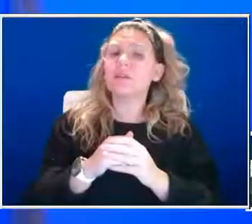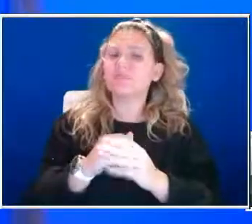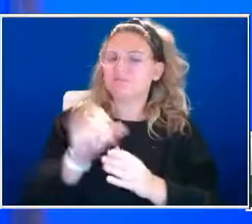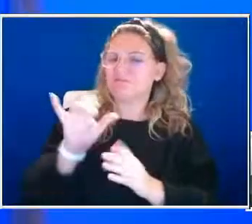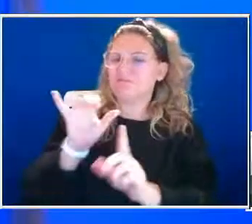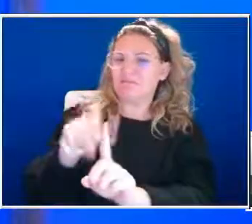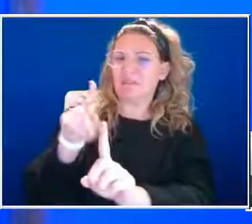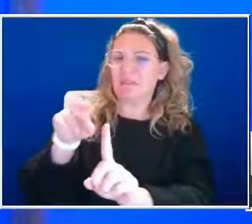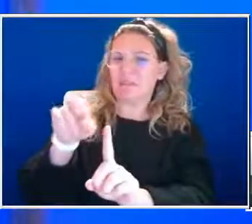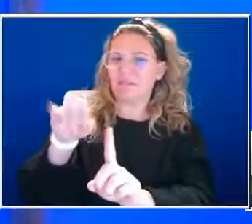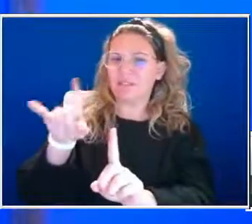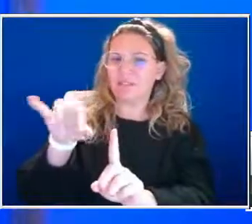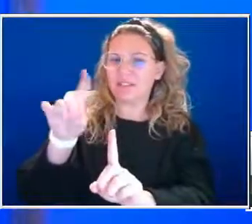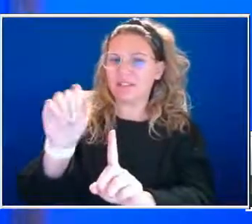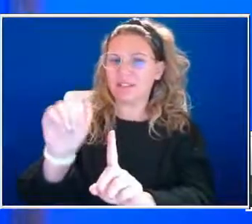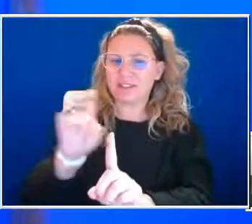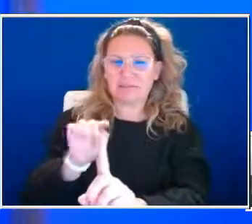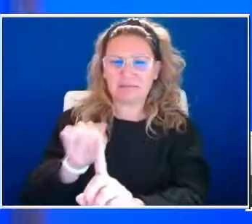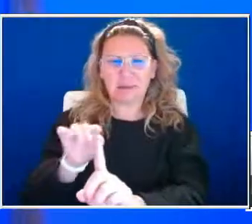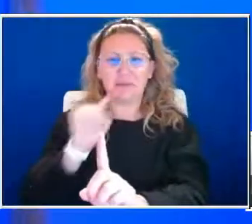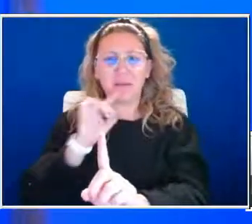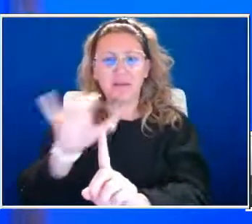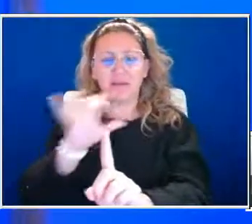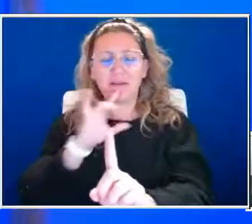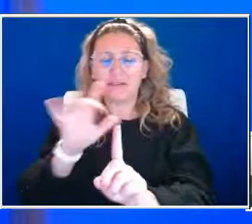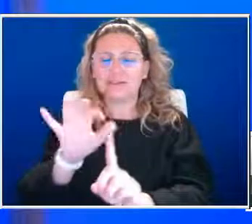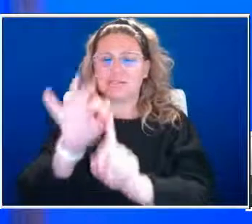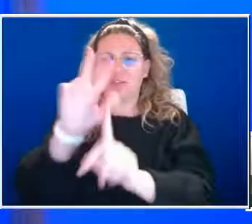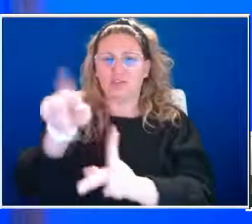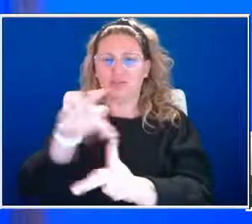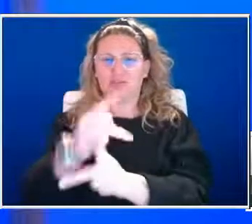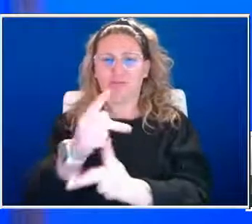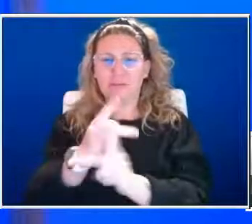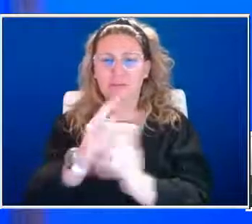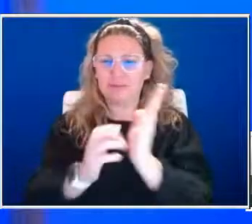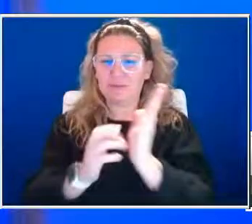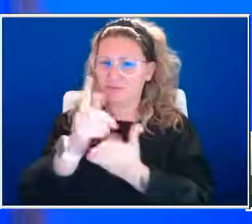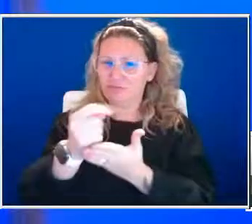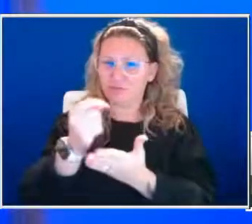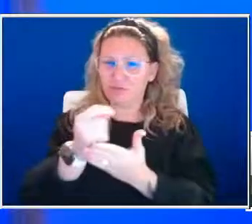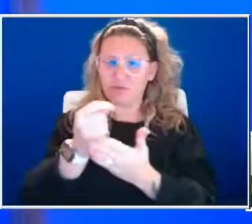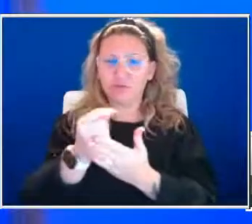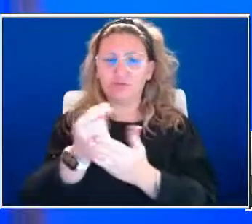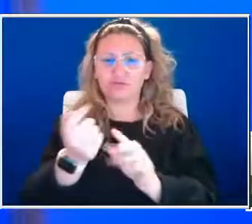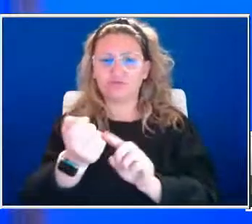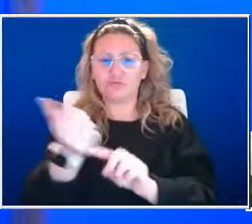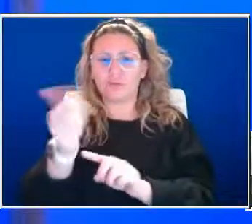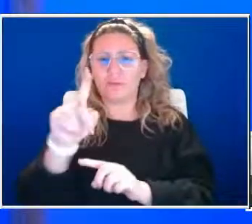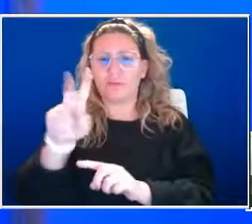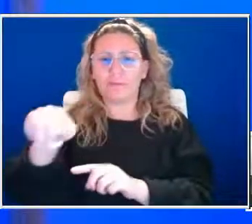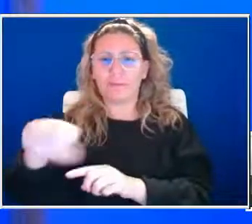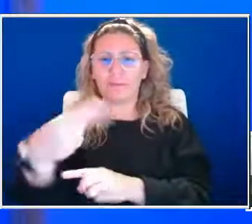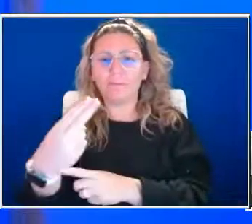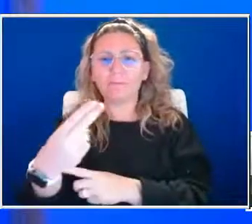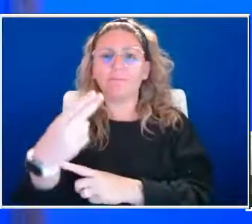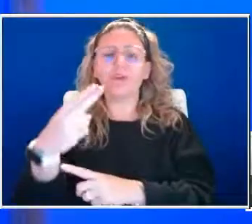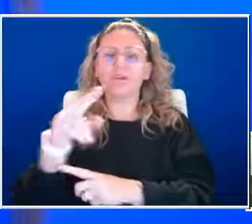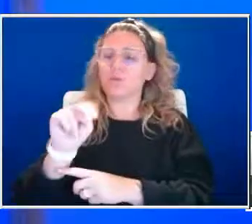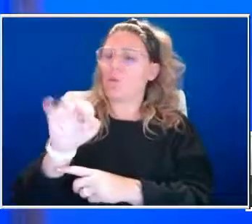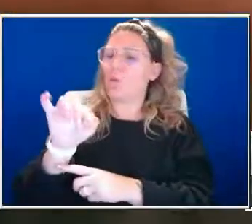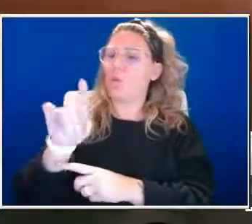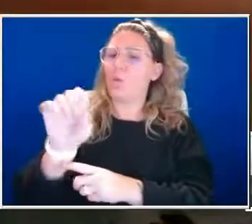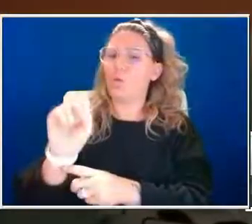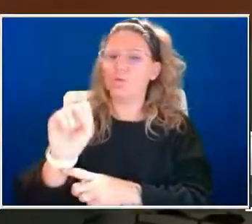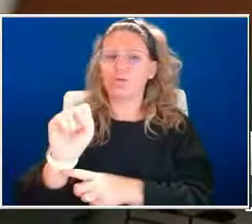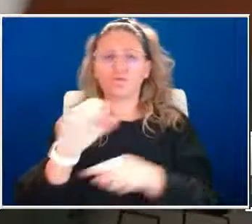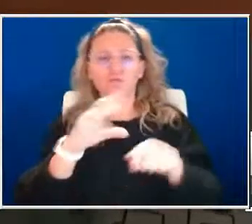of cancer treatments, especially when treatment involves surgical intervention to remove lymph nodes. Radiation and chemotherapy can also be